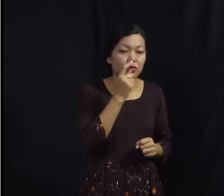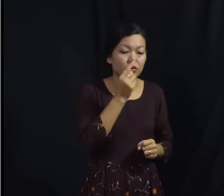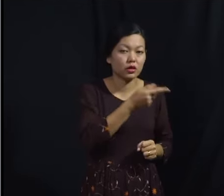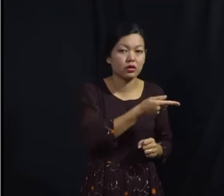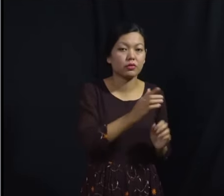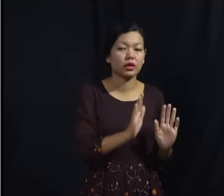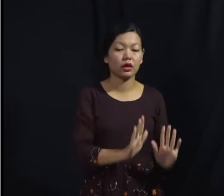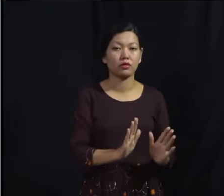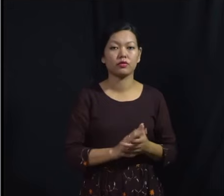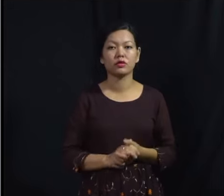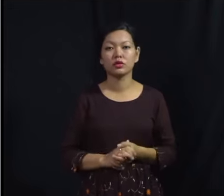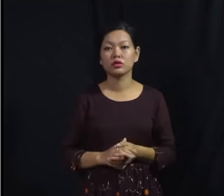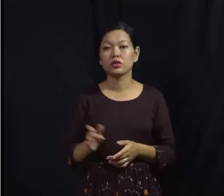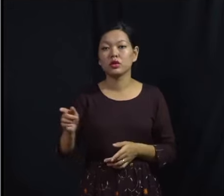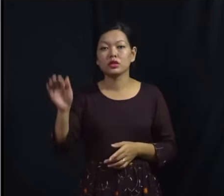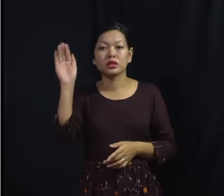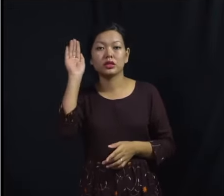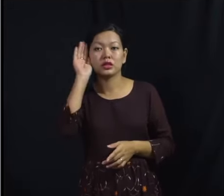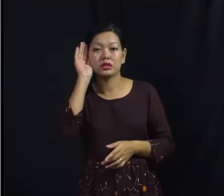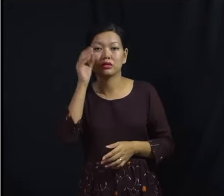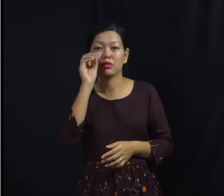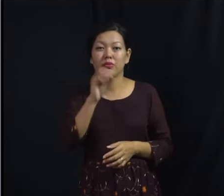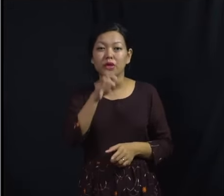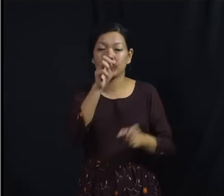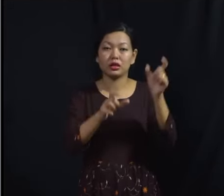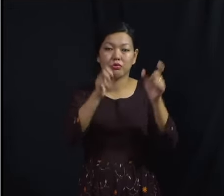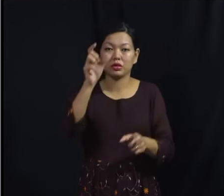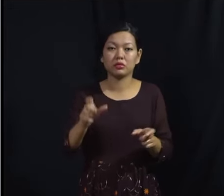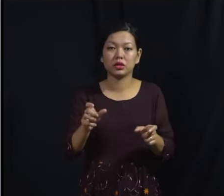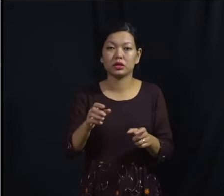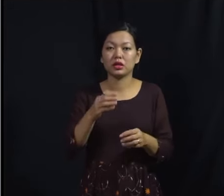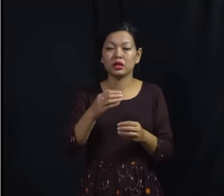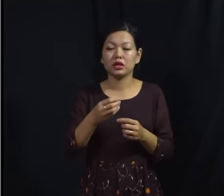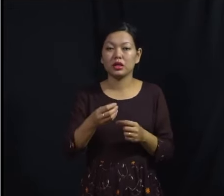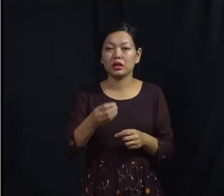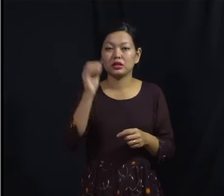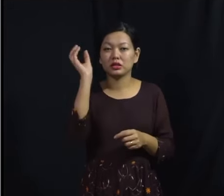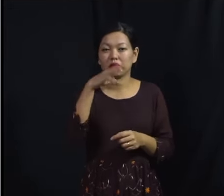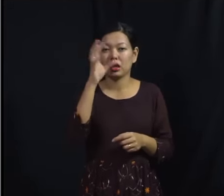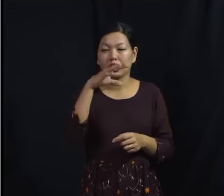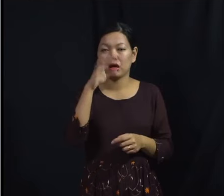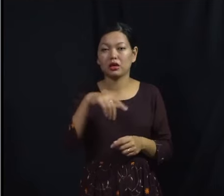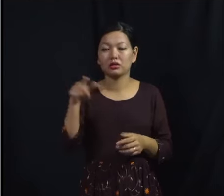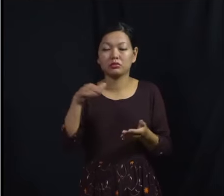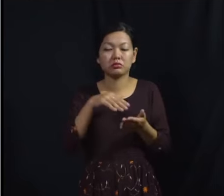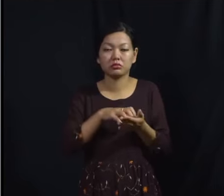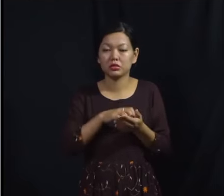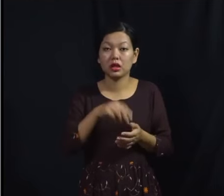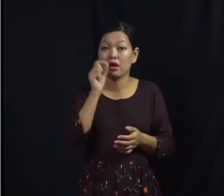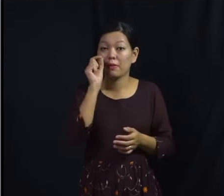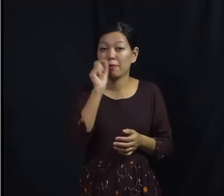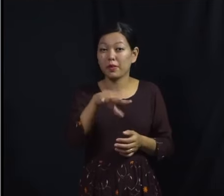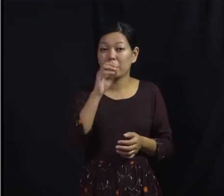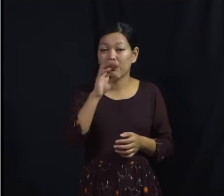heed to those kind of naysayers or negative feedbacks. Then we can also say